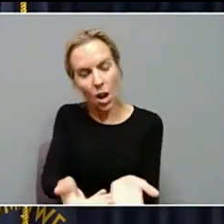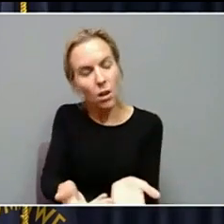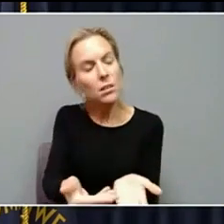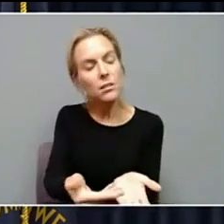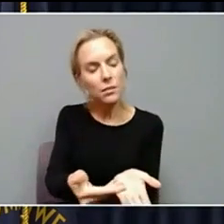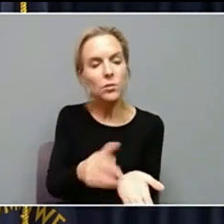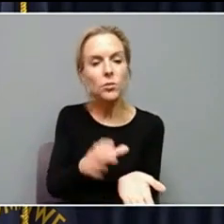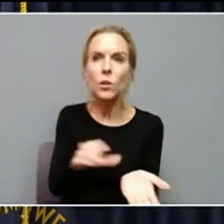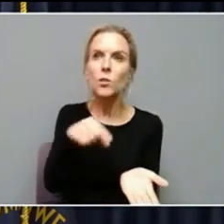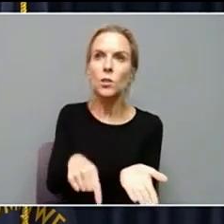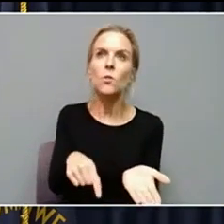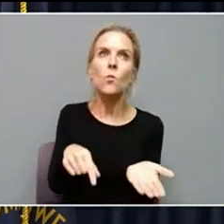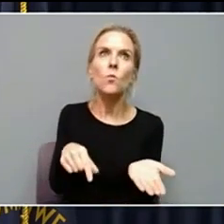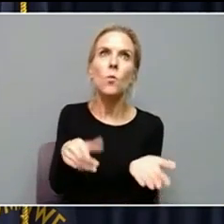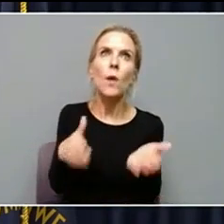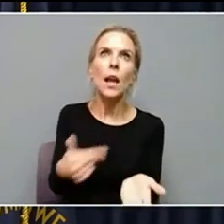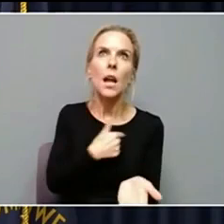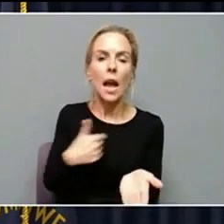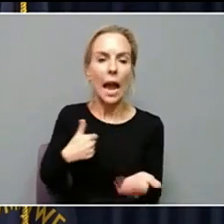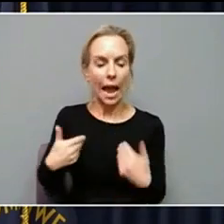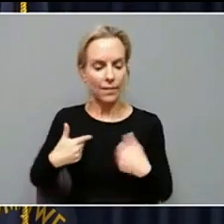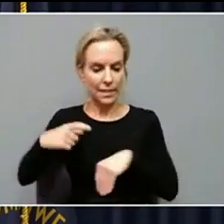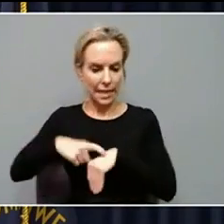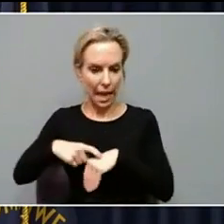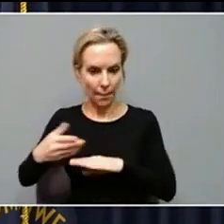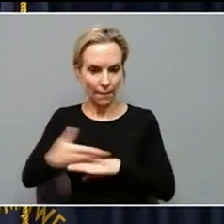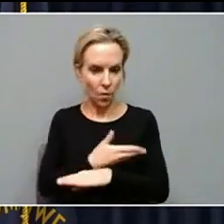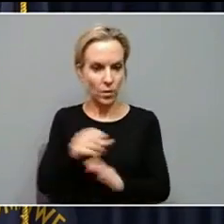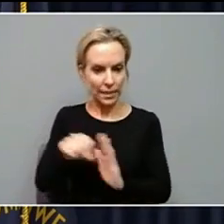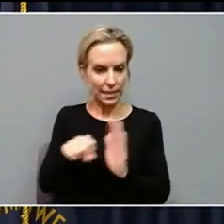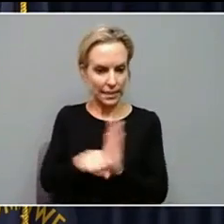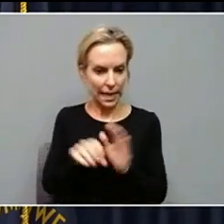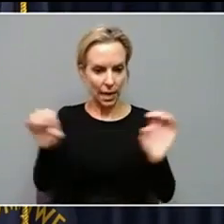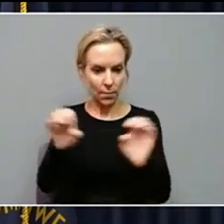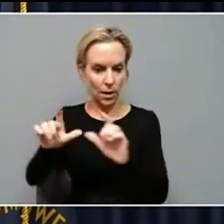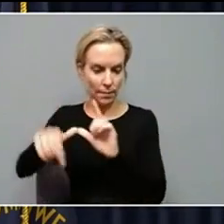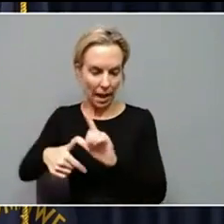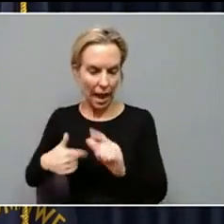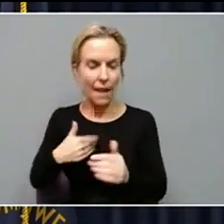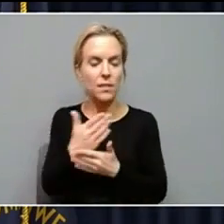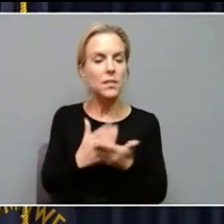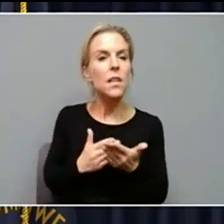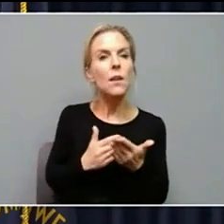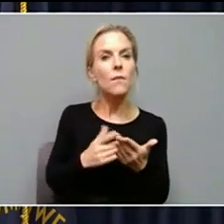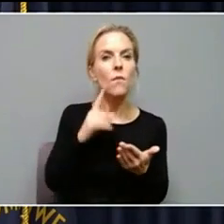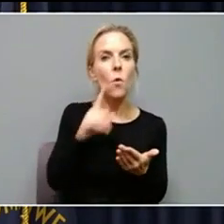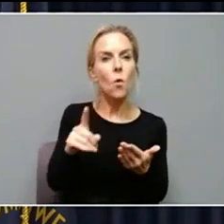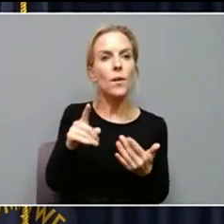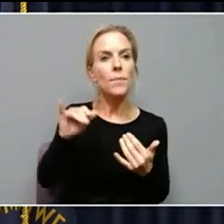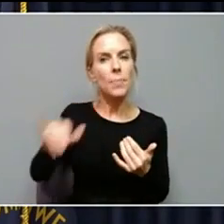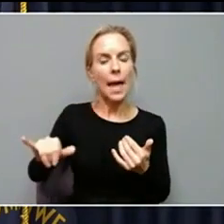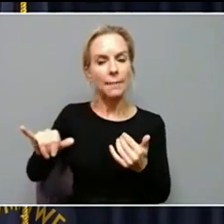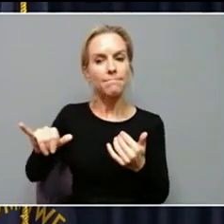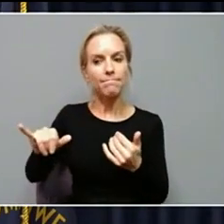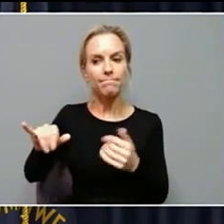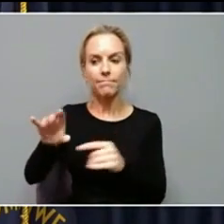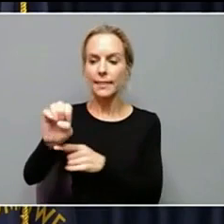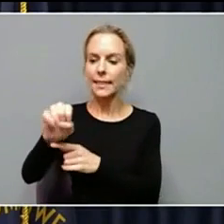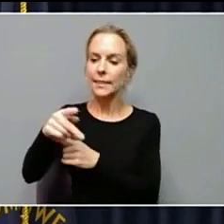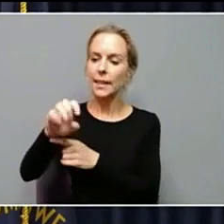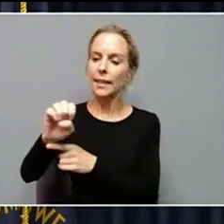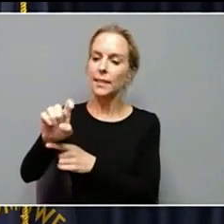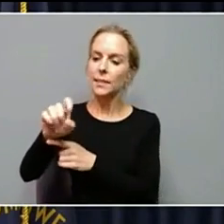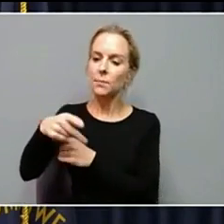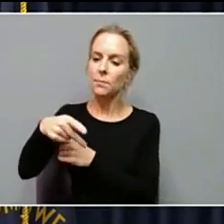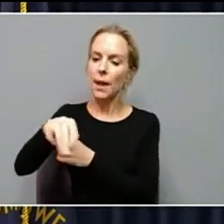way, because we got some time before the state of emergency would expire, because we got some time before the injunction goes away. I'm trying to give